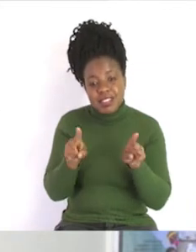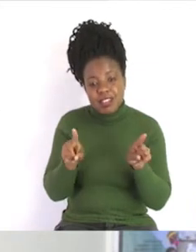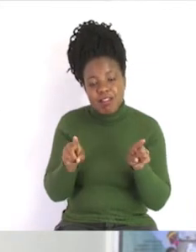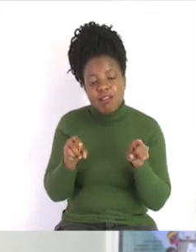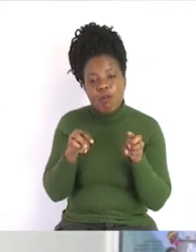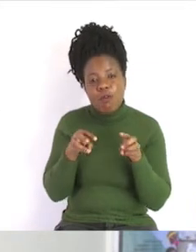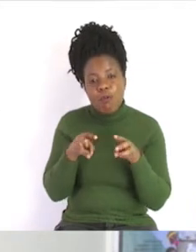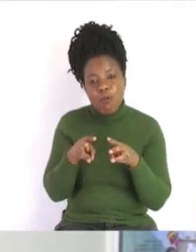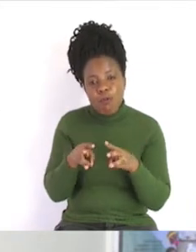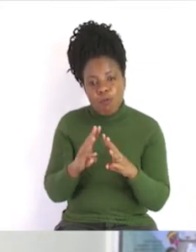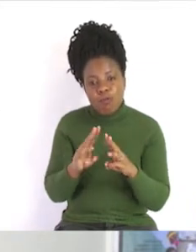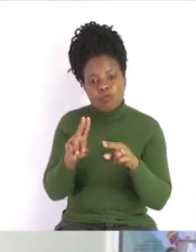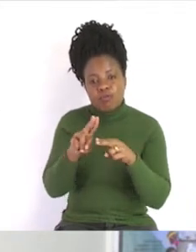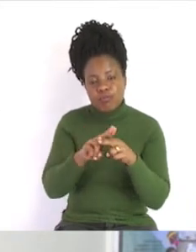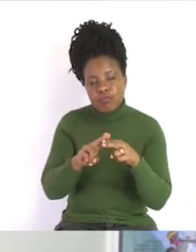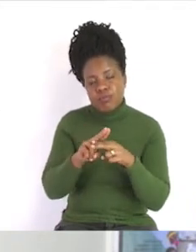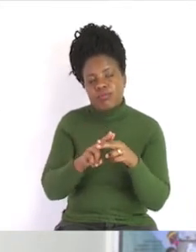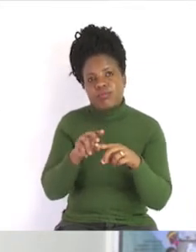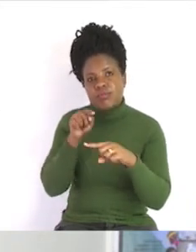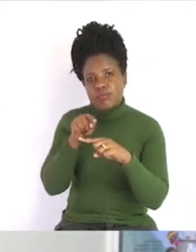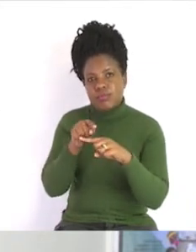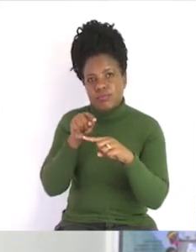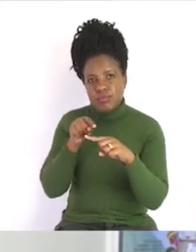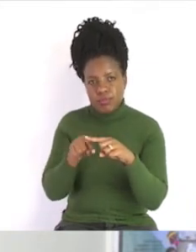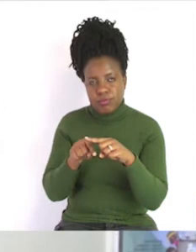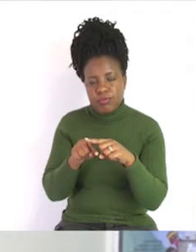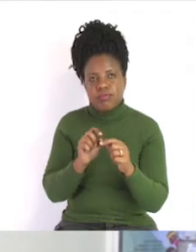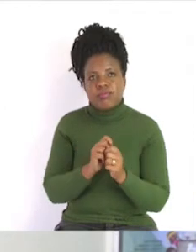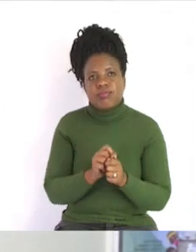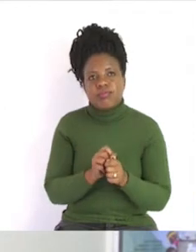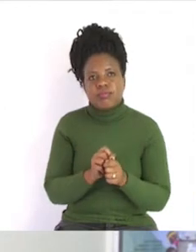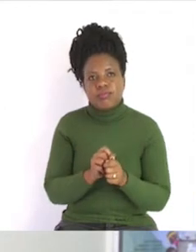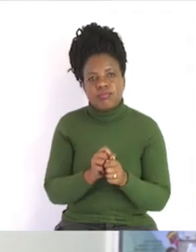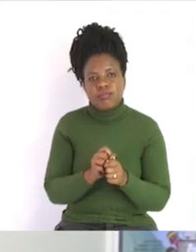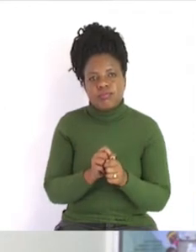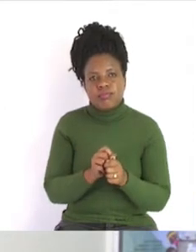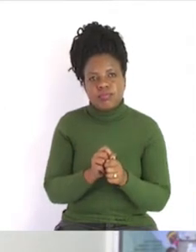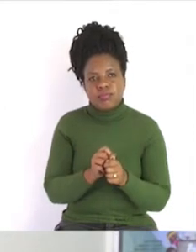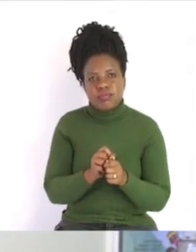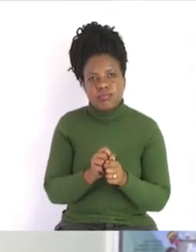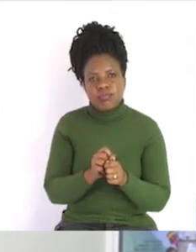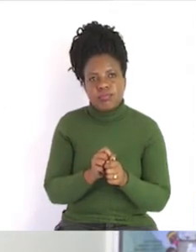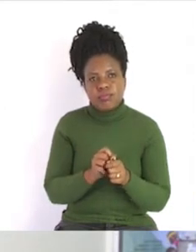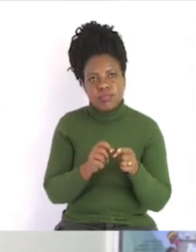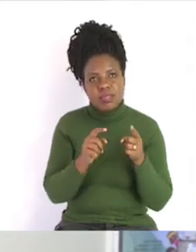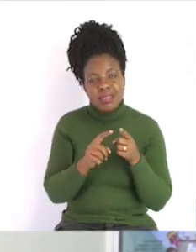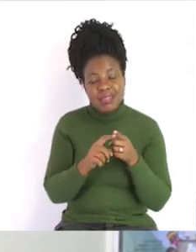algorithm. The first one is, now this is 35